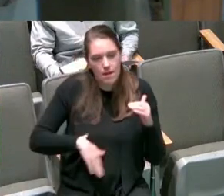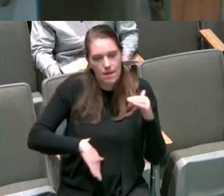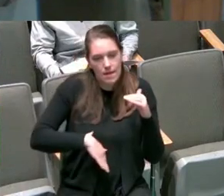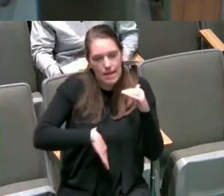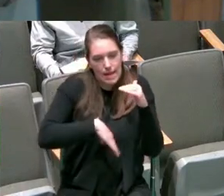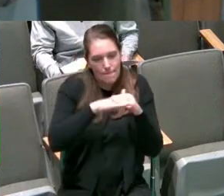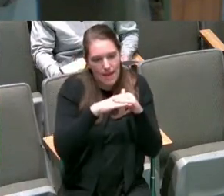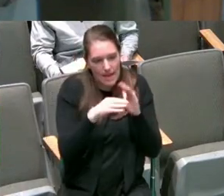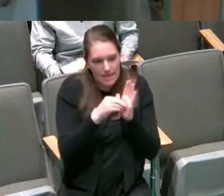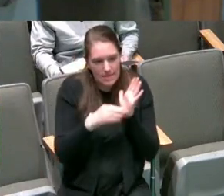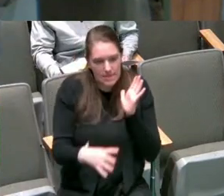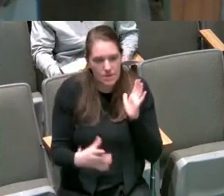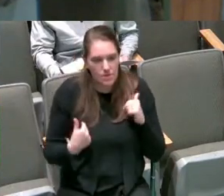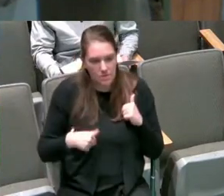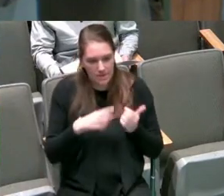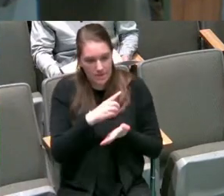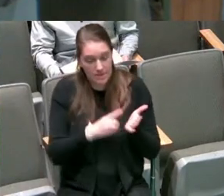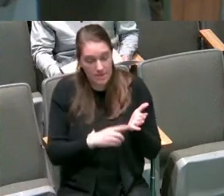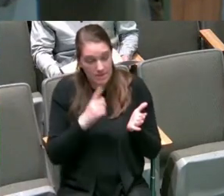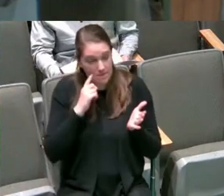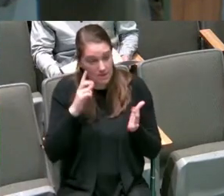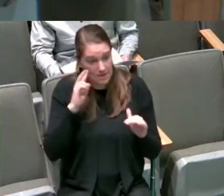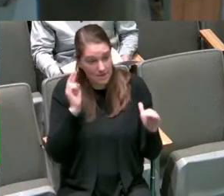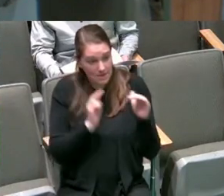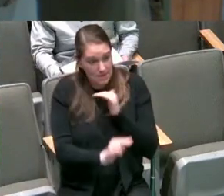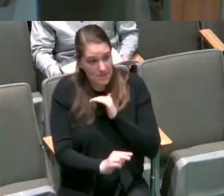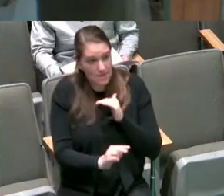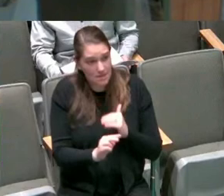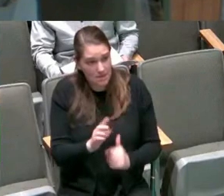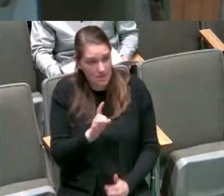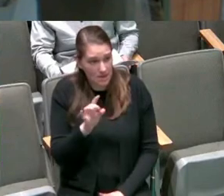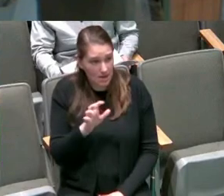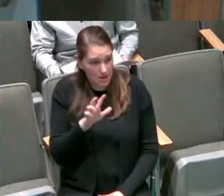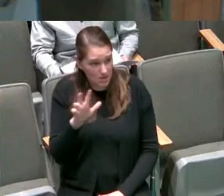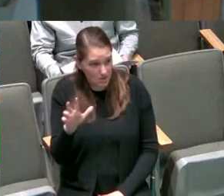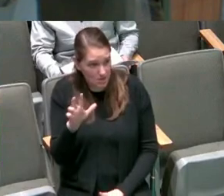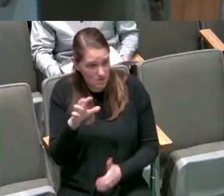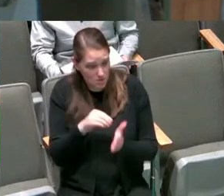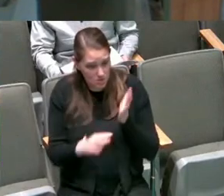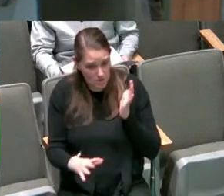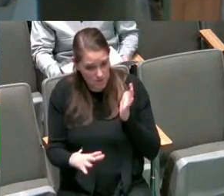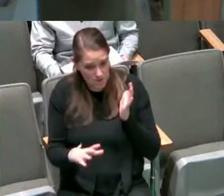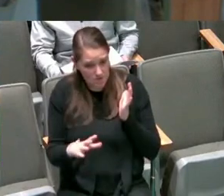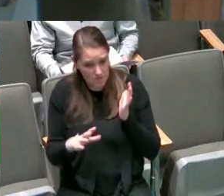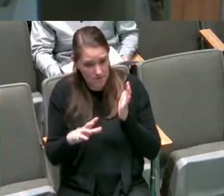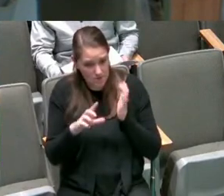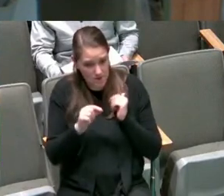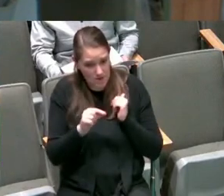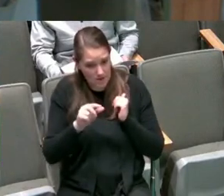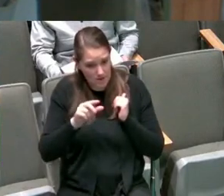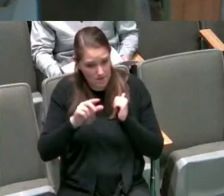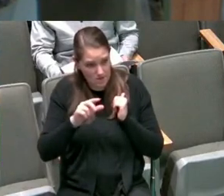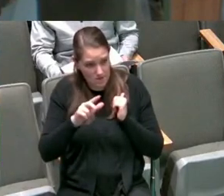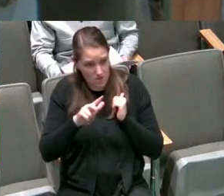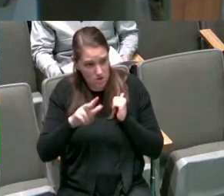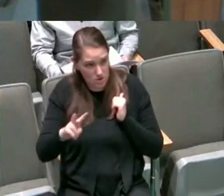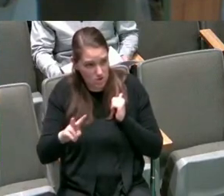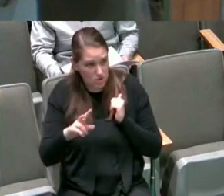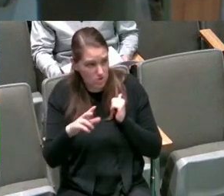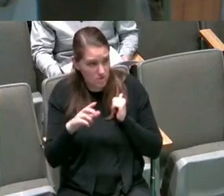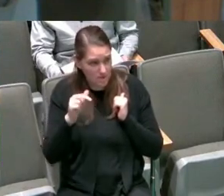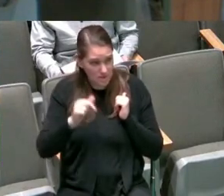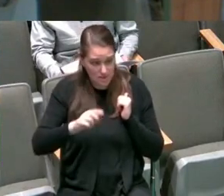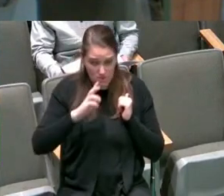uh so if the anticipated number is 803 students by 2032 how big are we planning this Edition is it going to be a